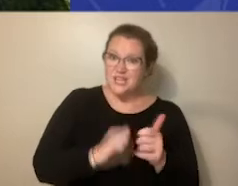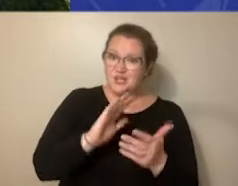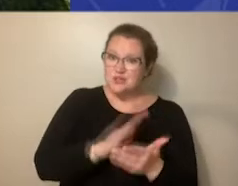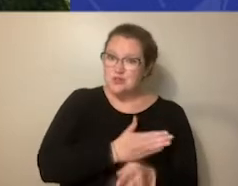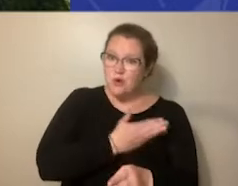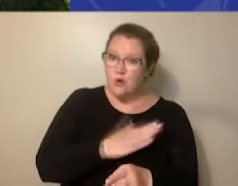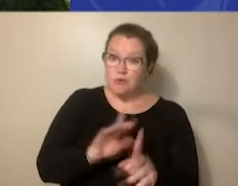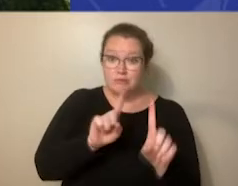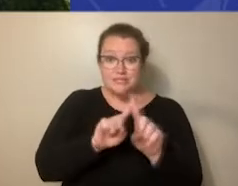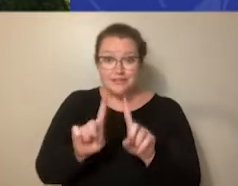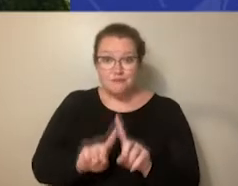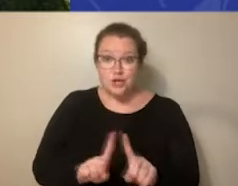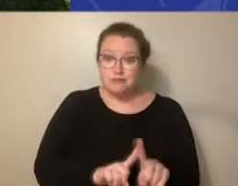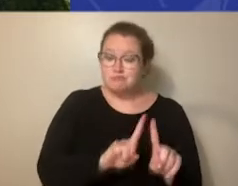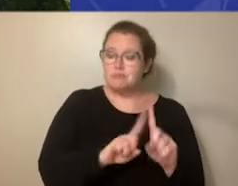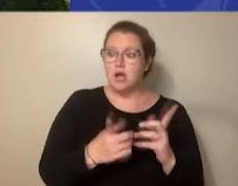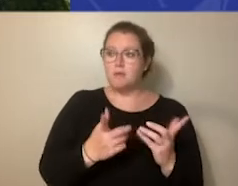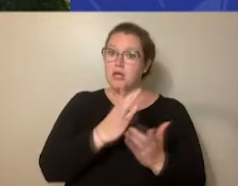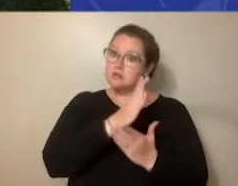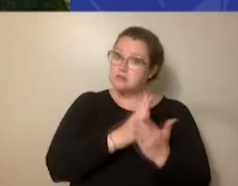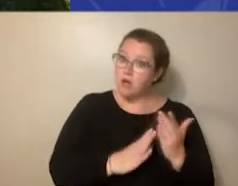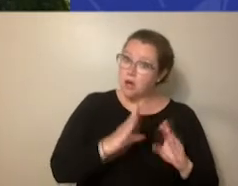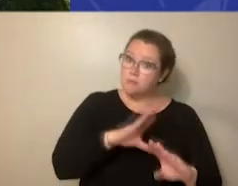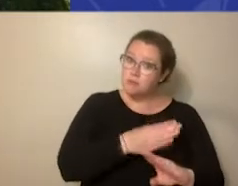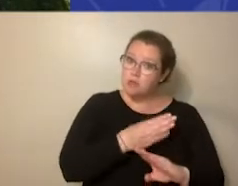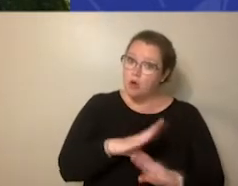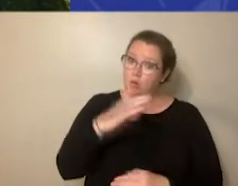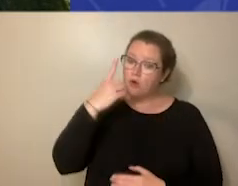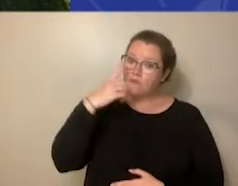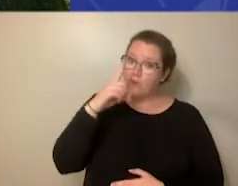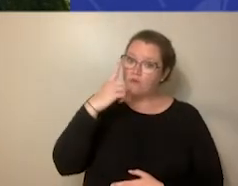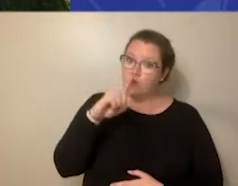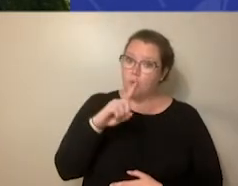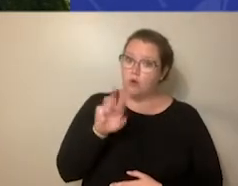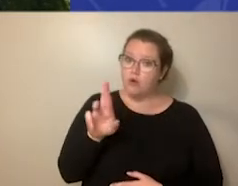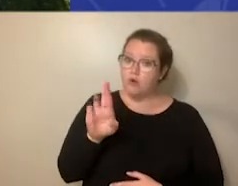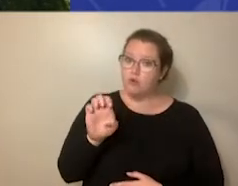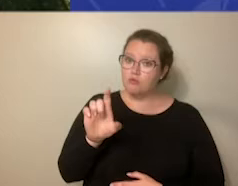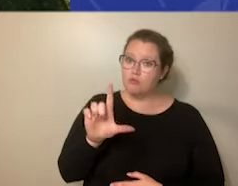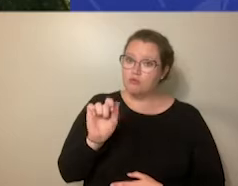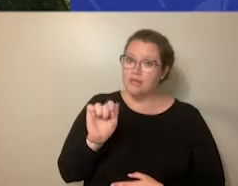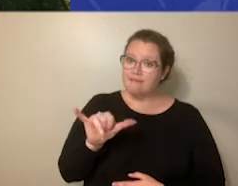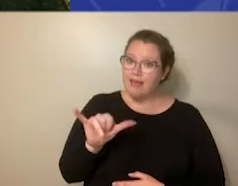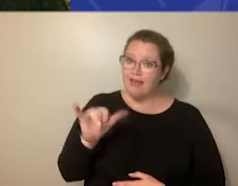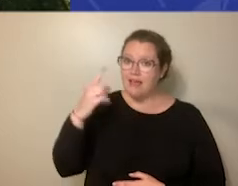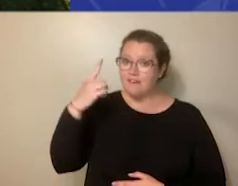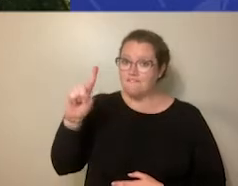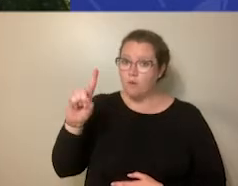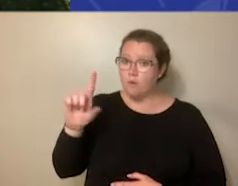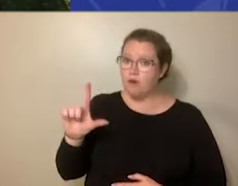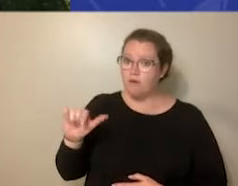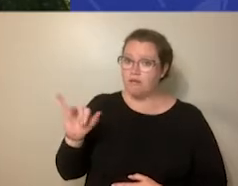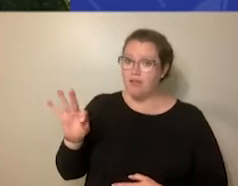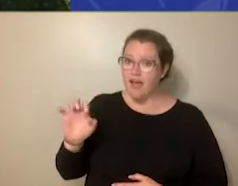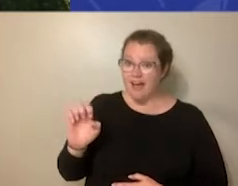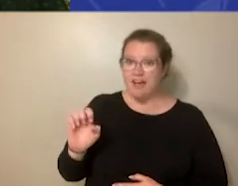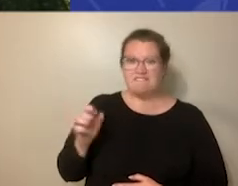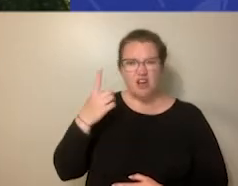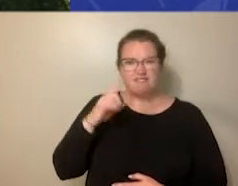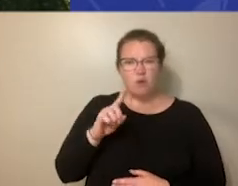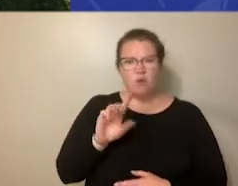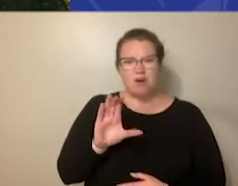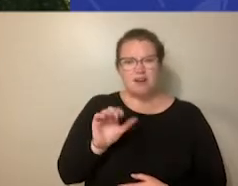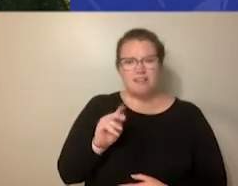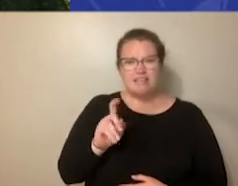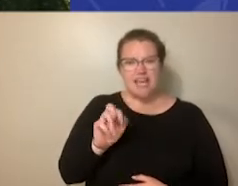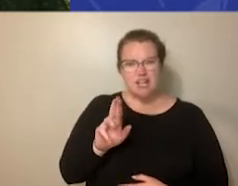different. I've written songs for Relay for Life. I've written for cancer research, and those